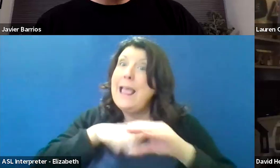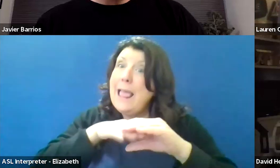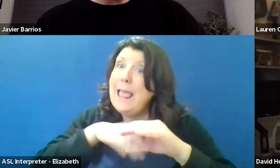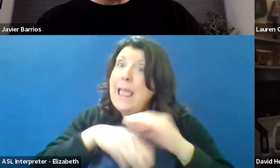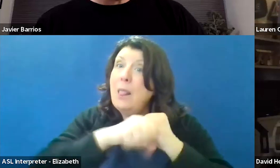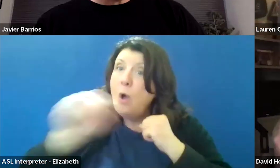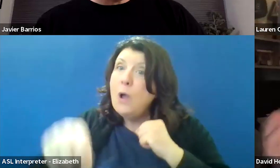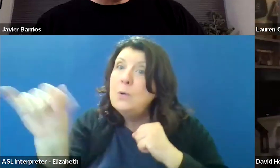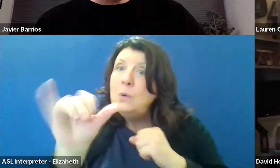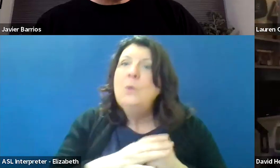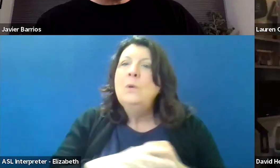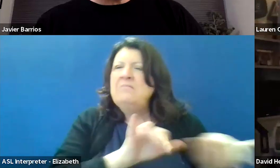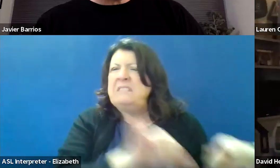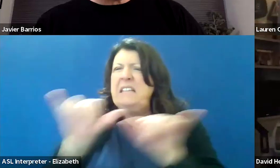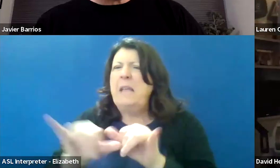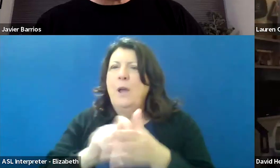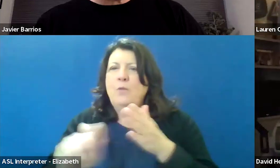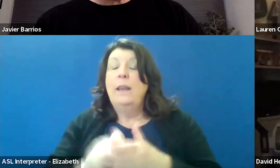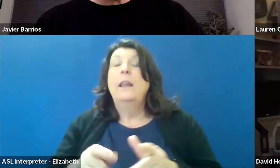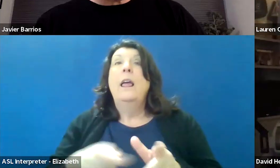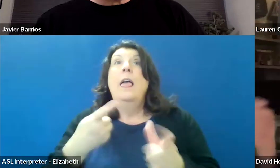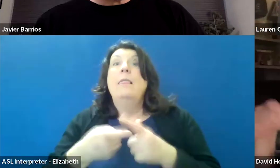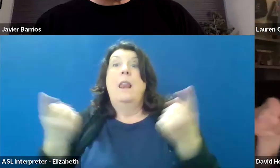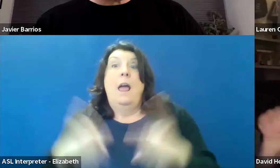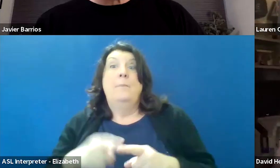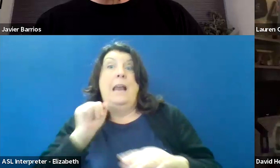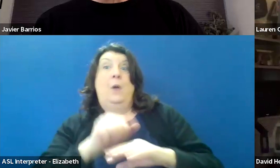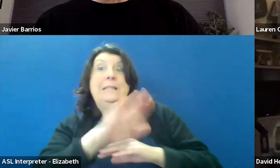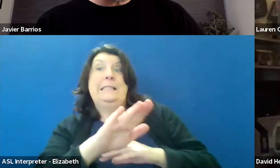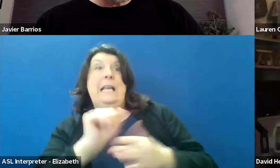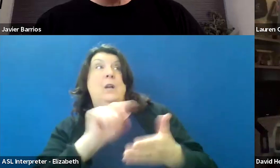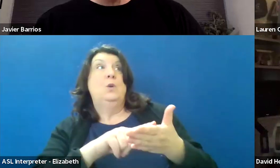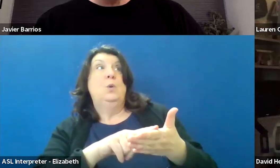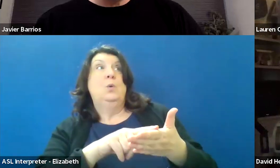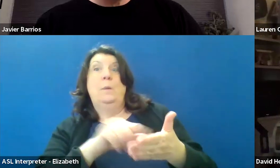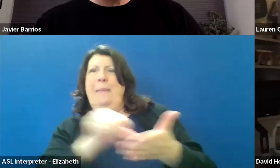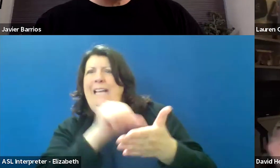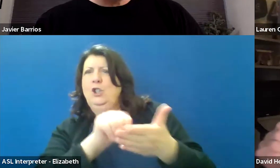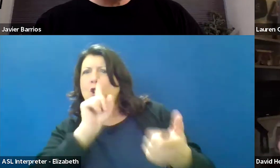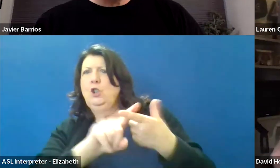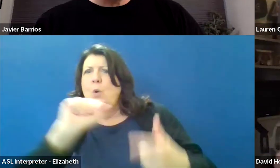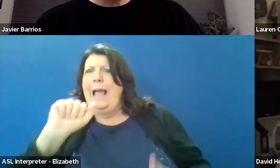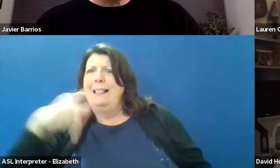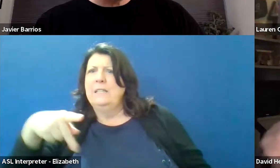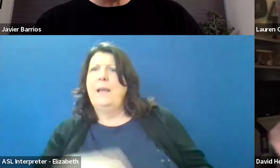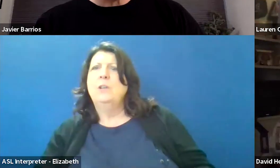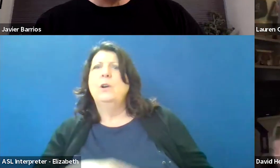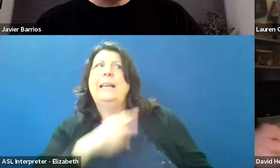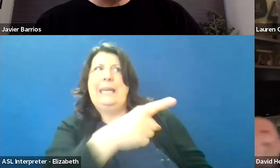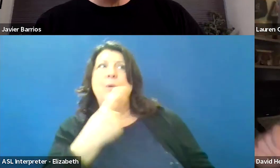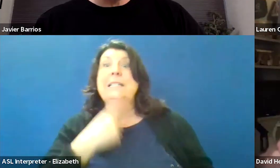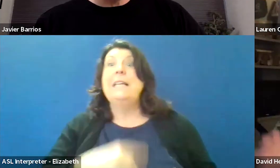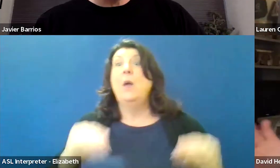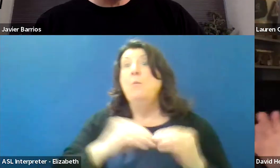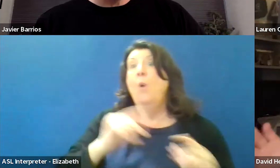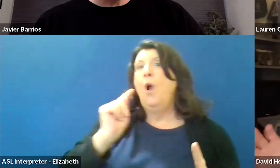you know, sending pages to Alexander and having him say more of this, less of this. So he didn't write it, but he kind of directed me where it's like, I want more of